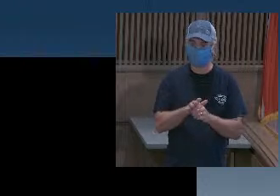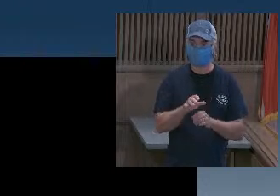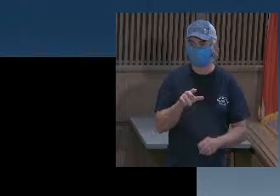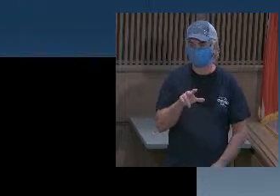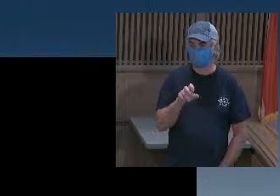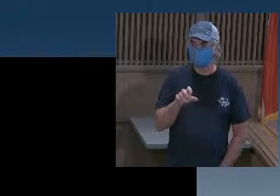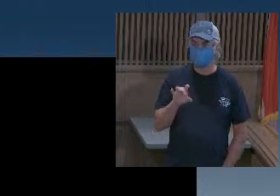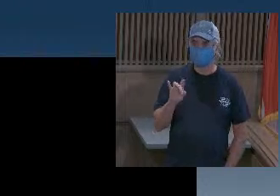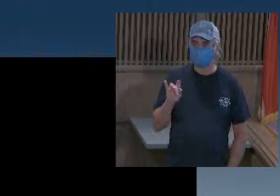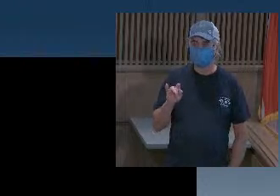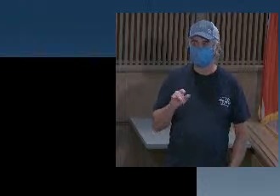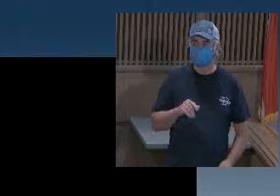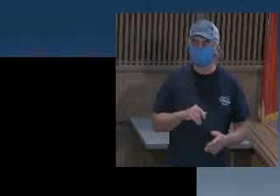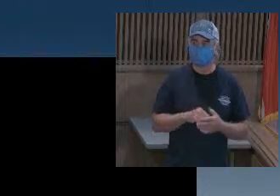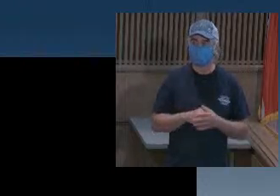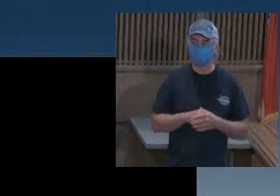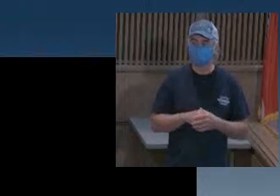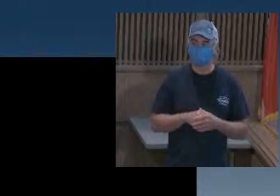Phoebe made